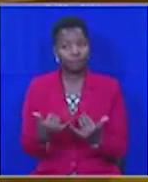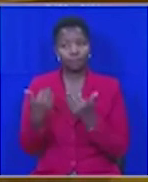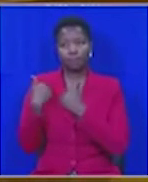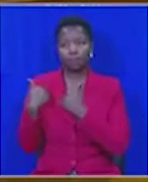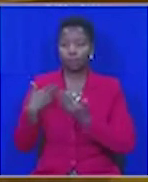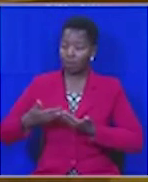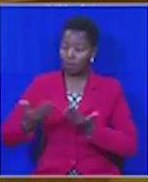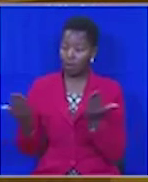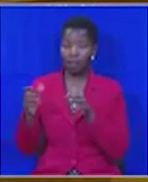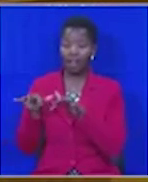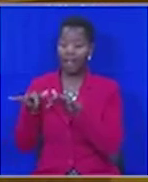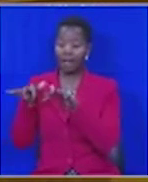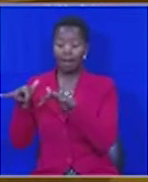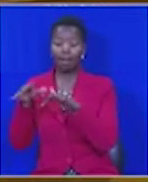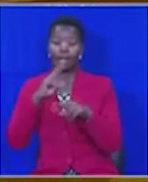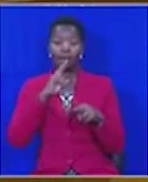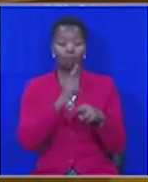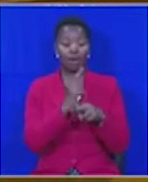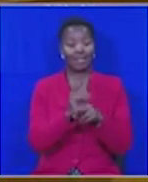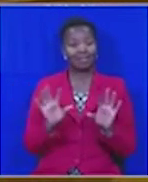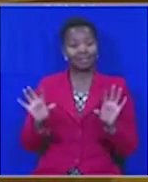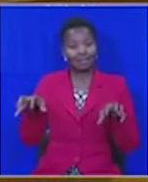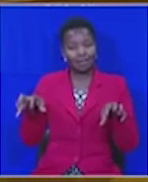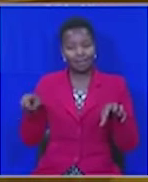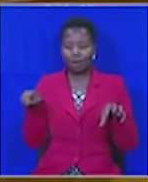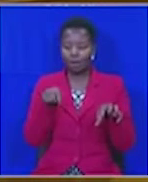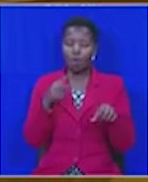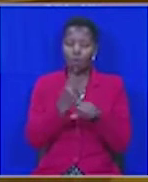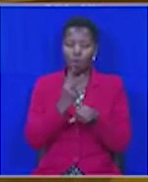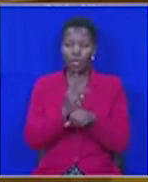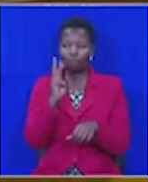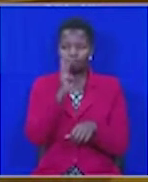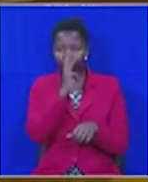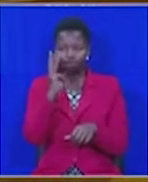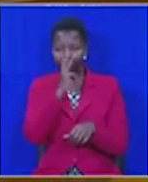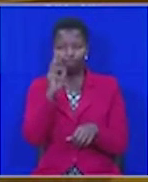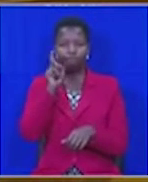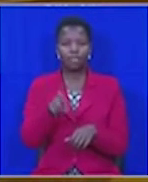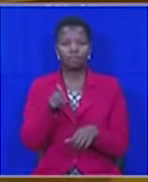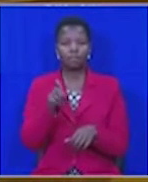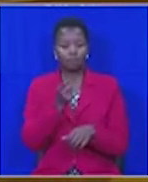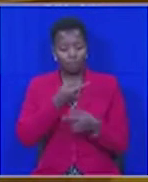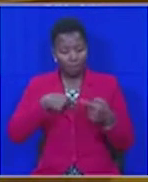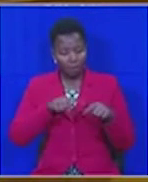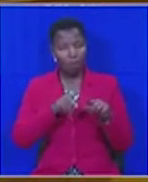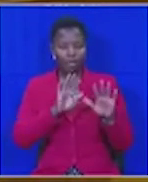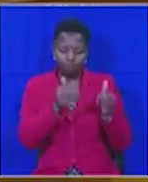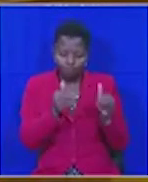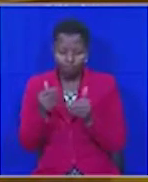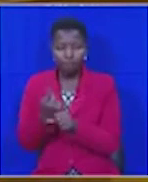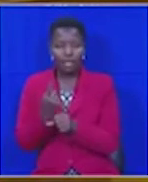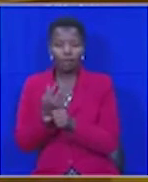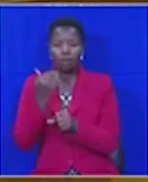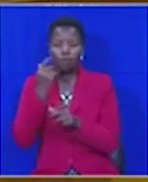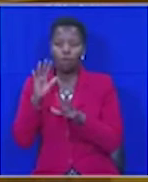in the public and private sector, to be constantly vigilant in protecting ourselves from being the targets of potential money